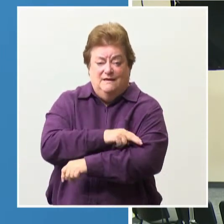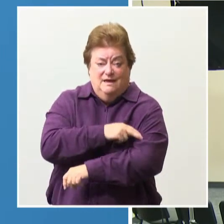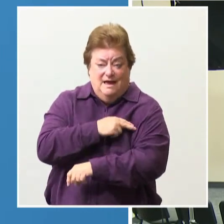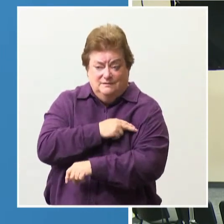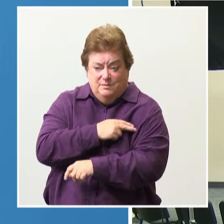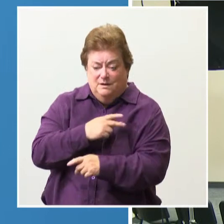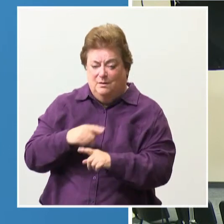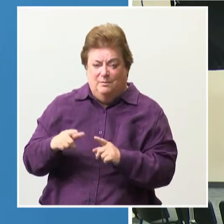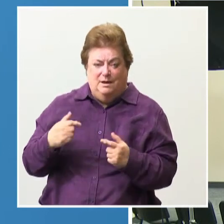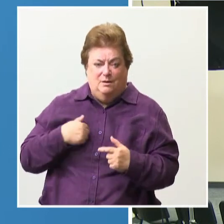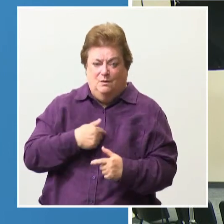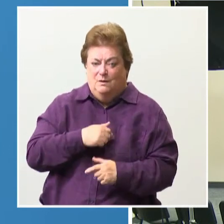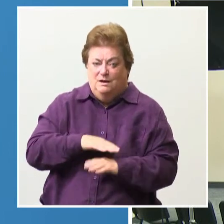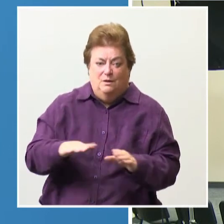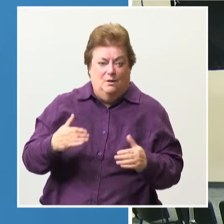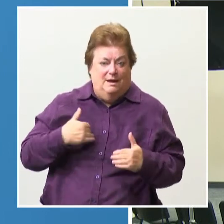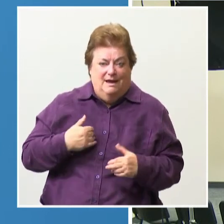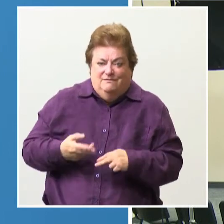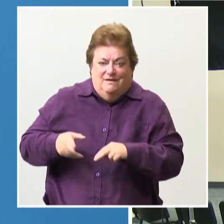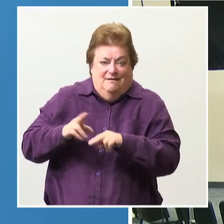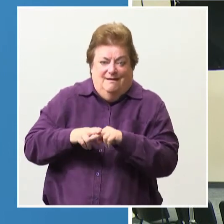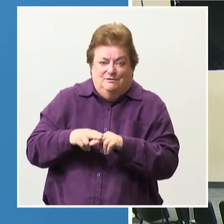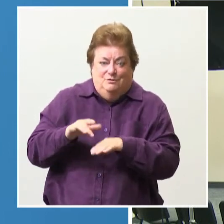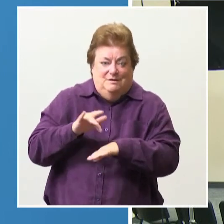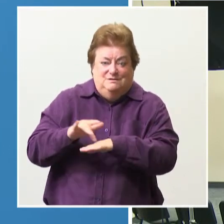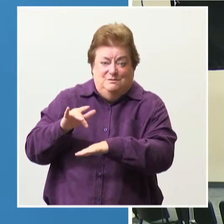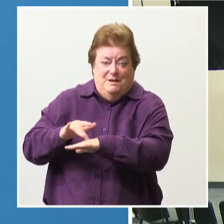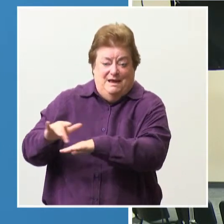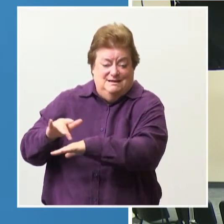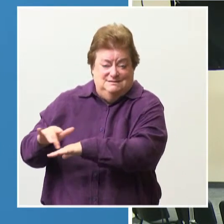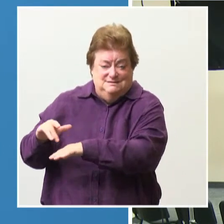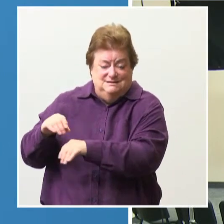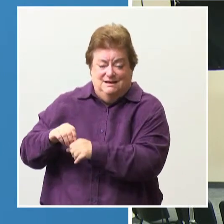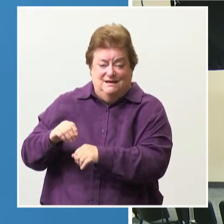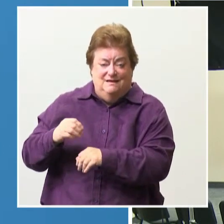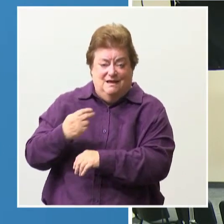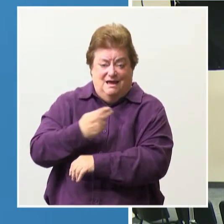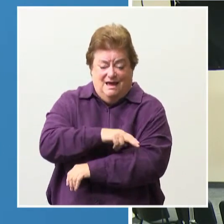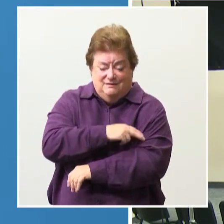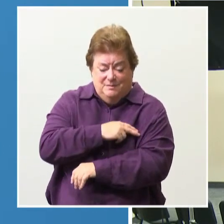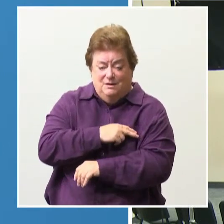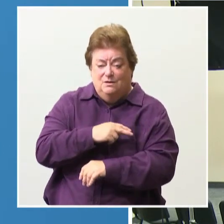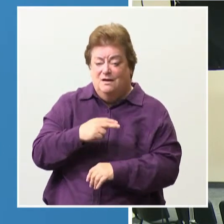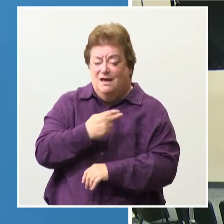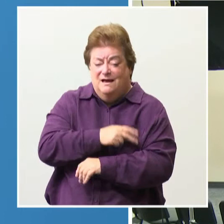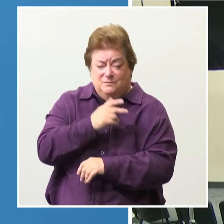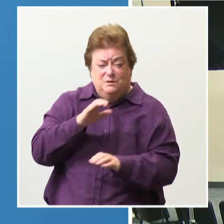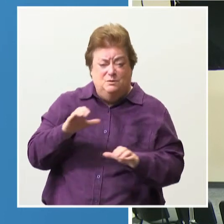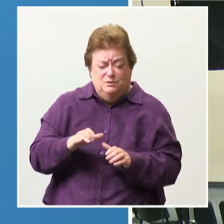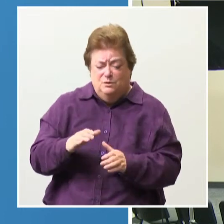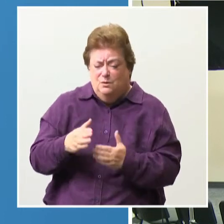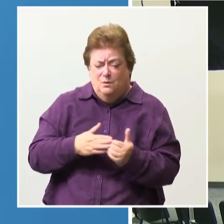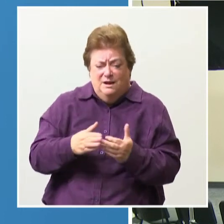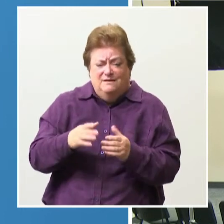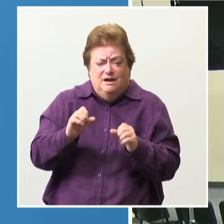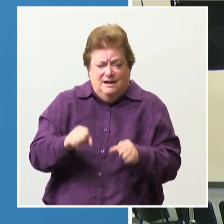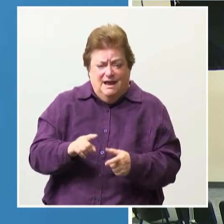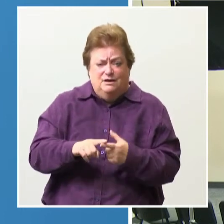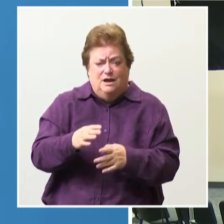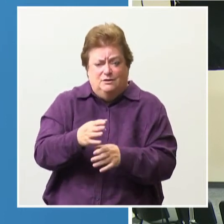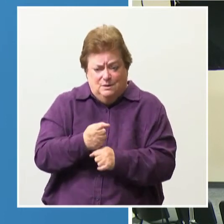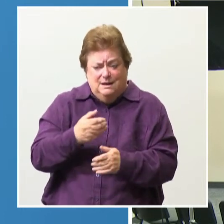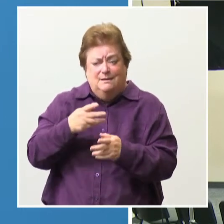no extra space. The hospital will do everything they can to accommodate everyone who needs to be admitted,